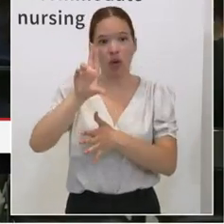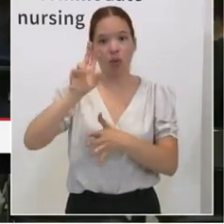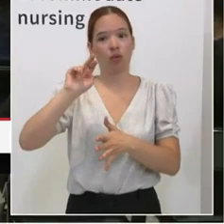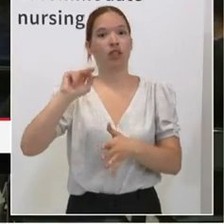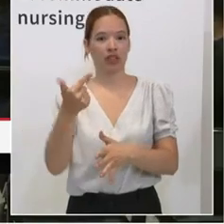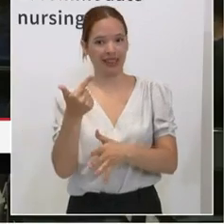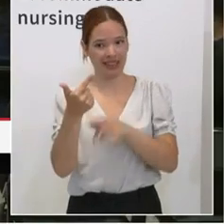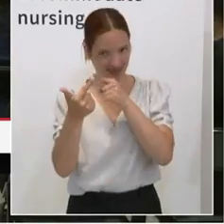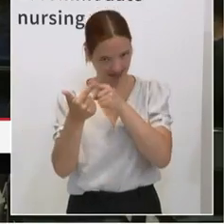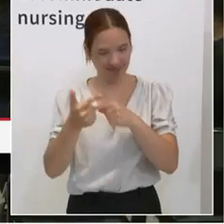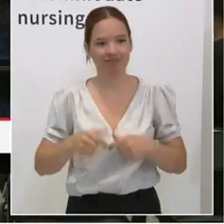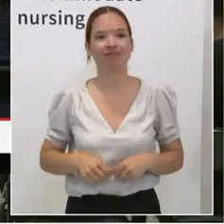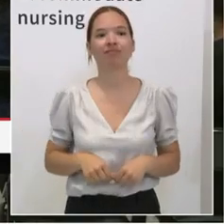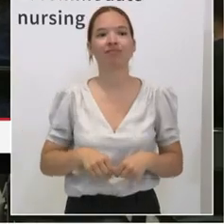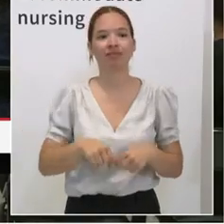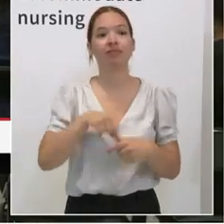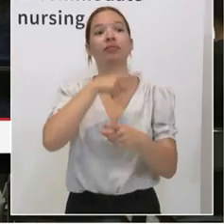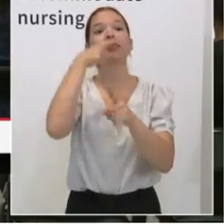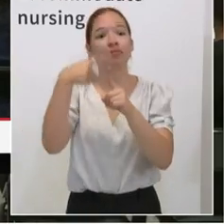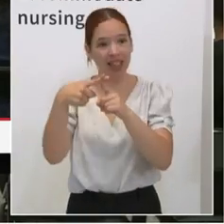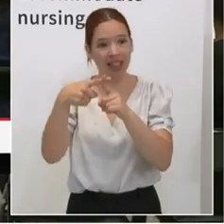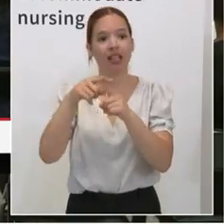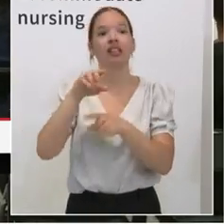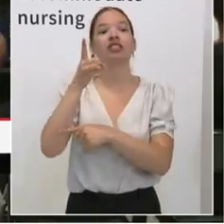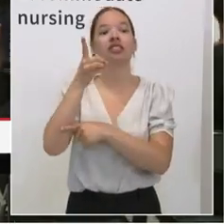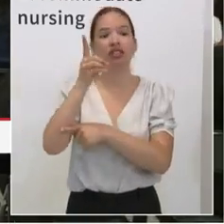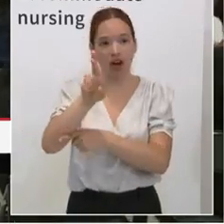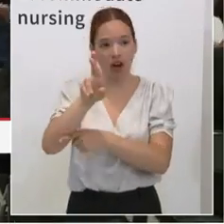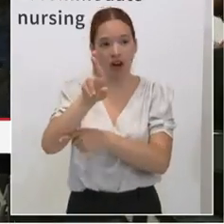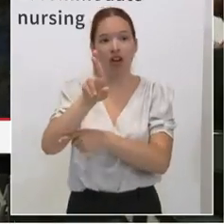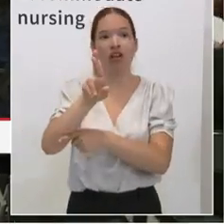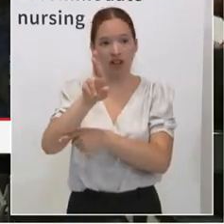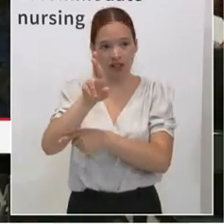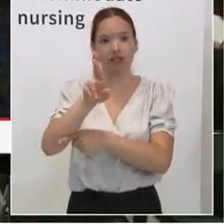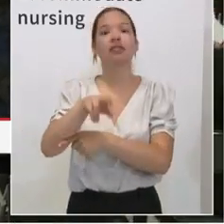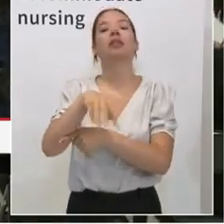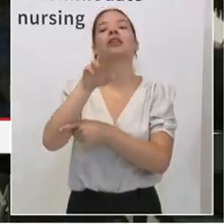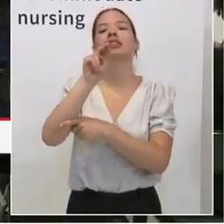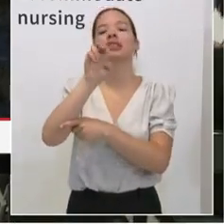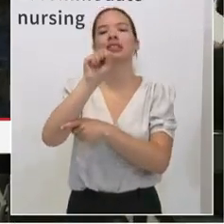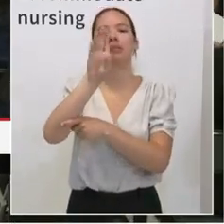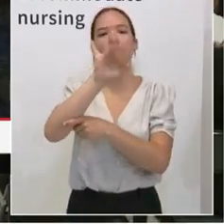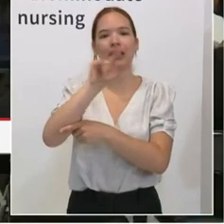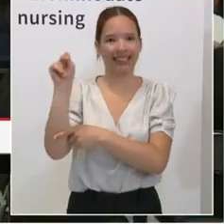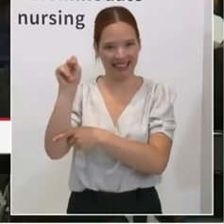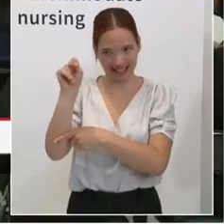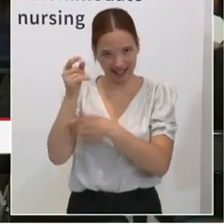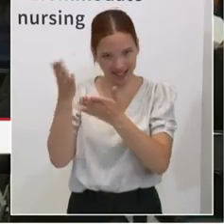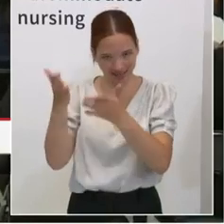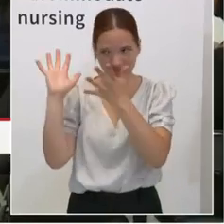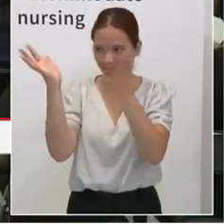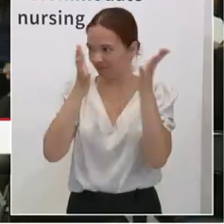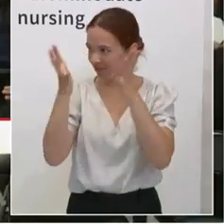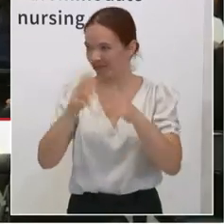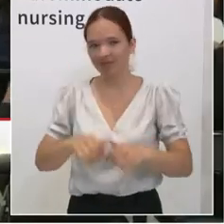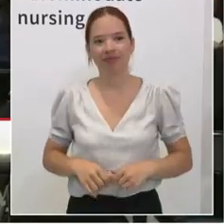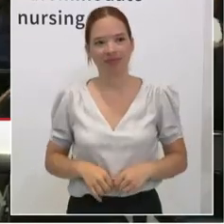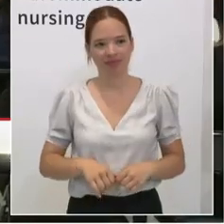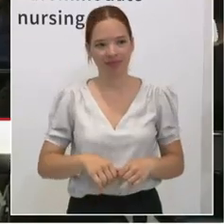And Dr. LaQuandra Nesbitt, our former doctor. And Dr. Frederick is trying to get in the